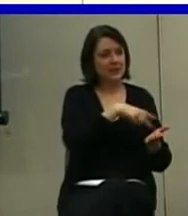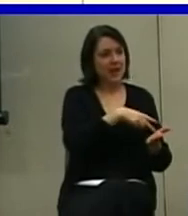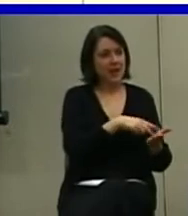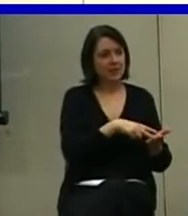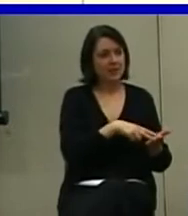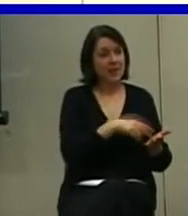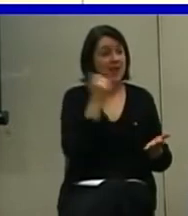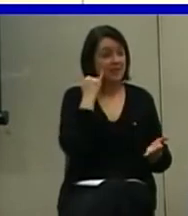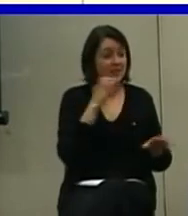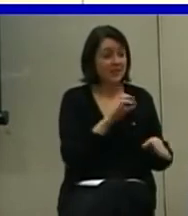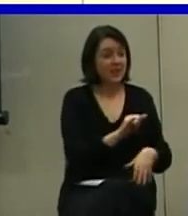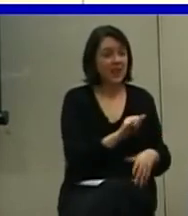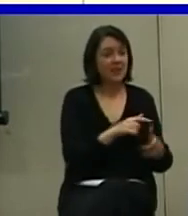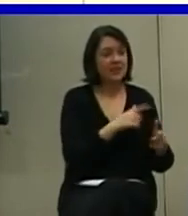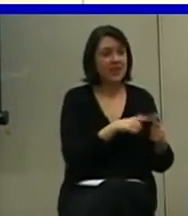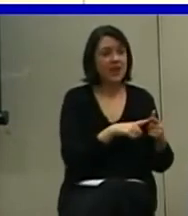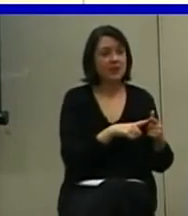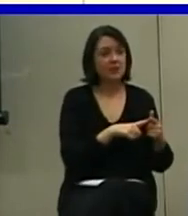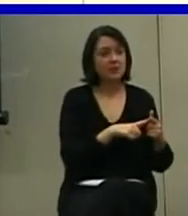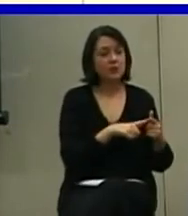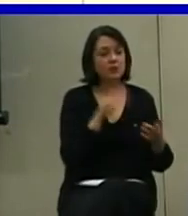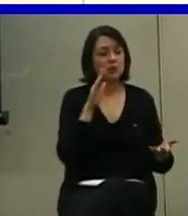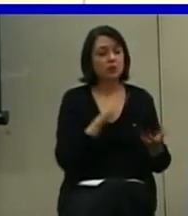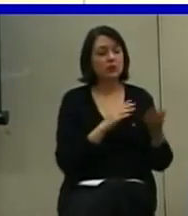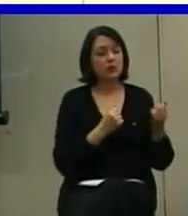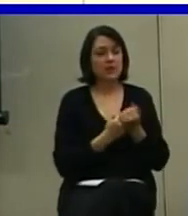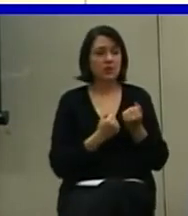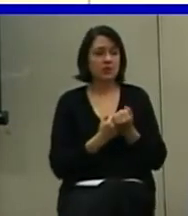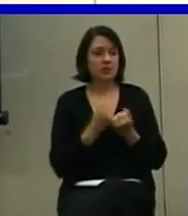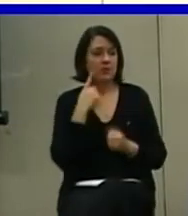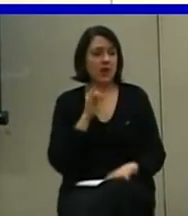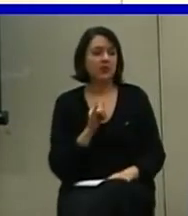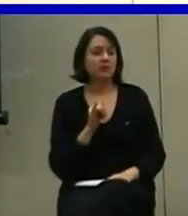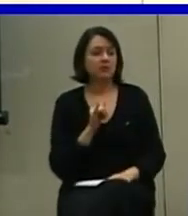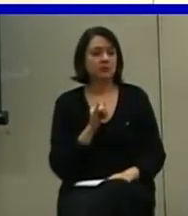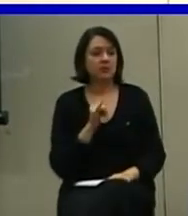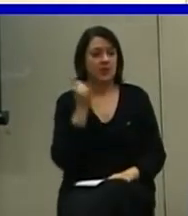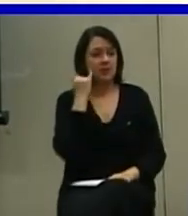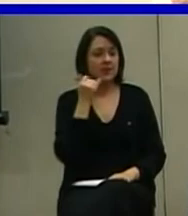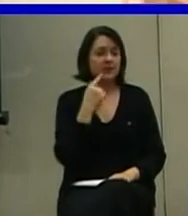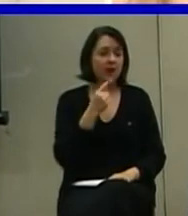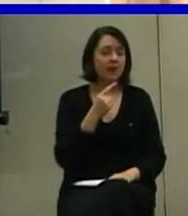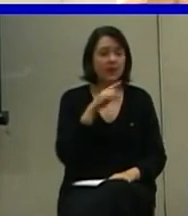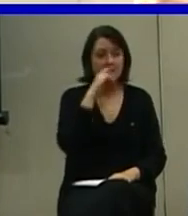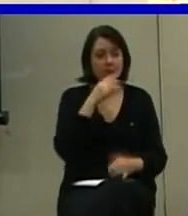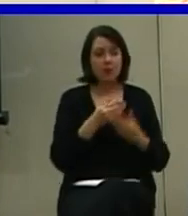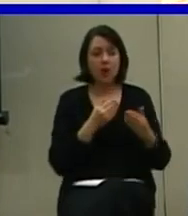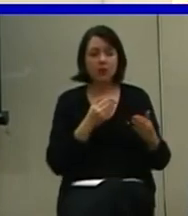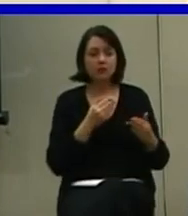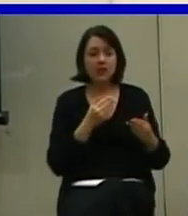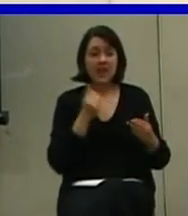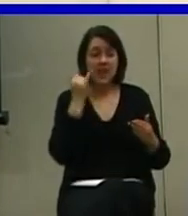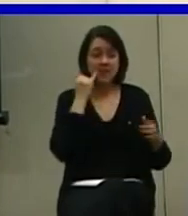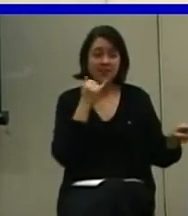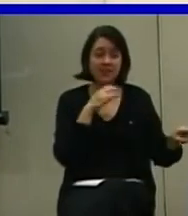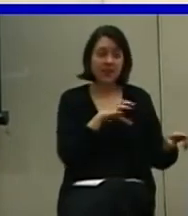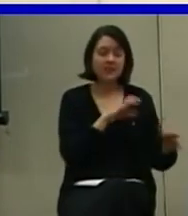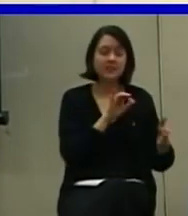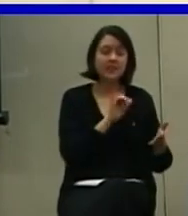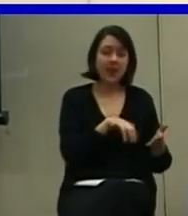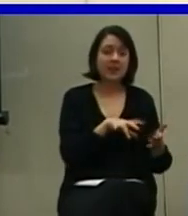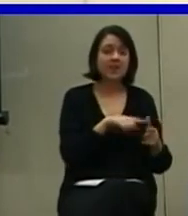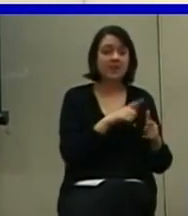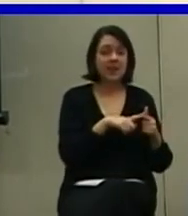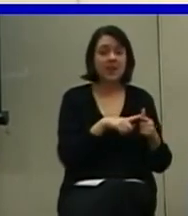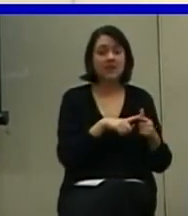up, we take away the reinforcer for it. If we're reminding kids ahead of time, what are you going to do if? That